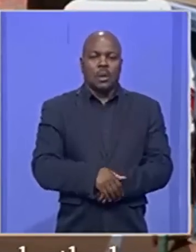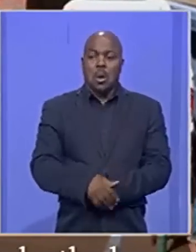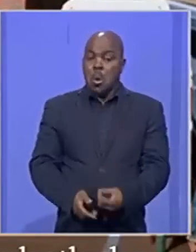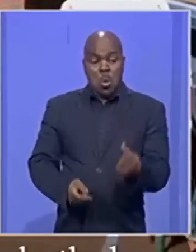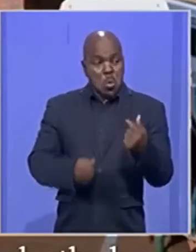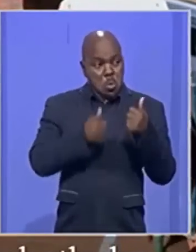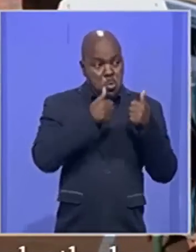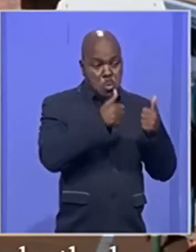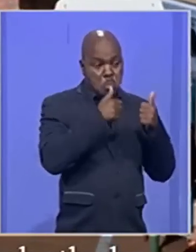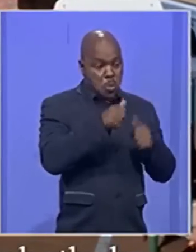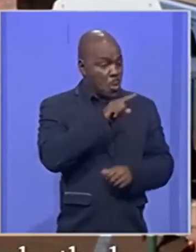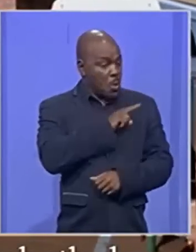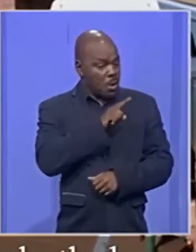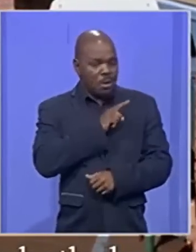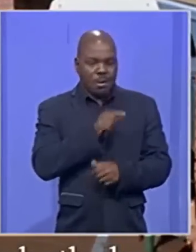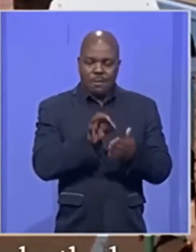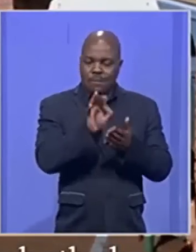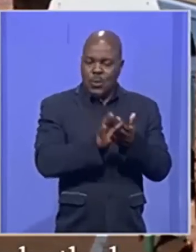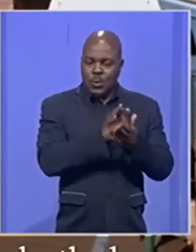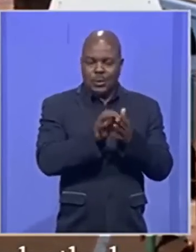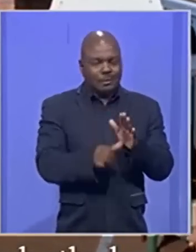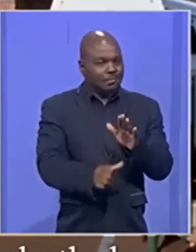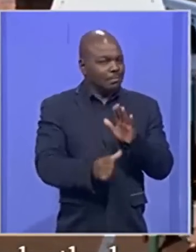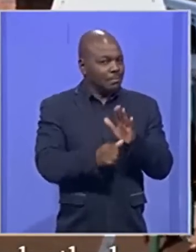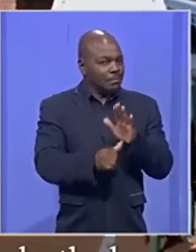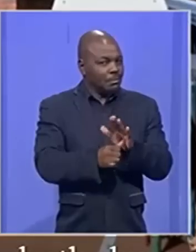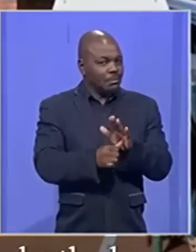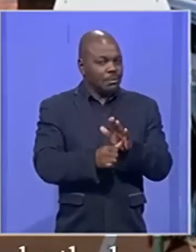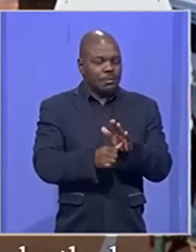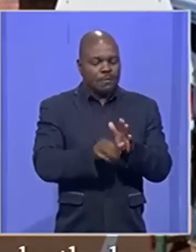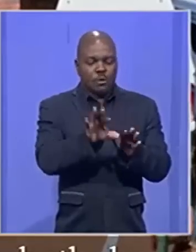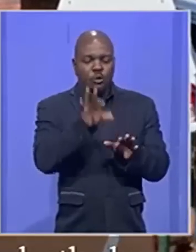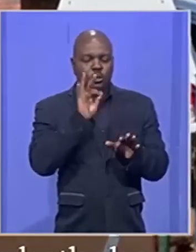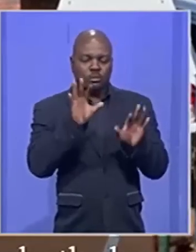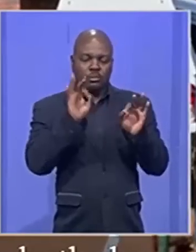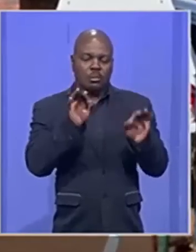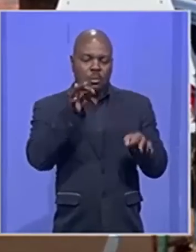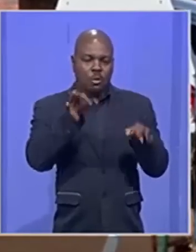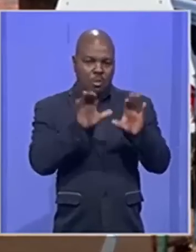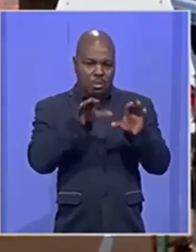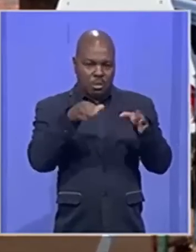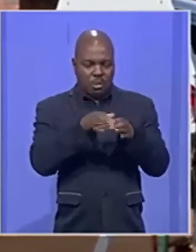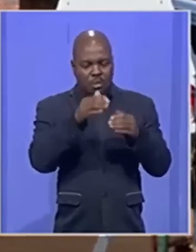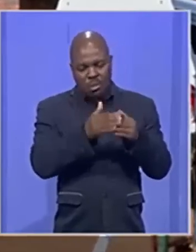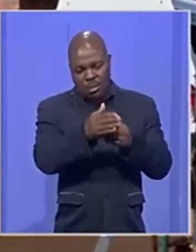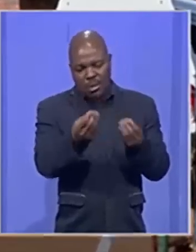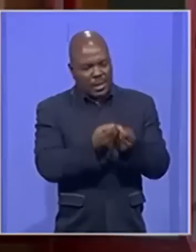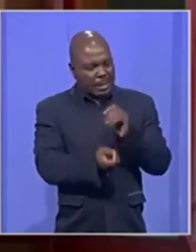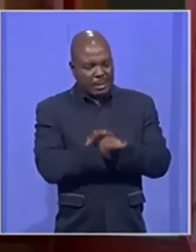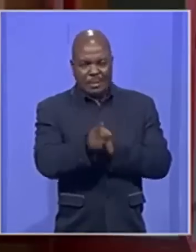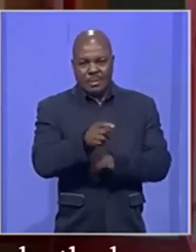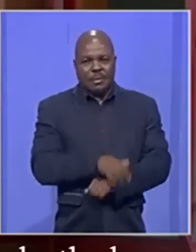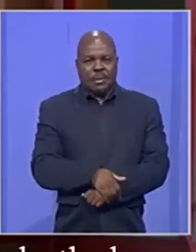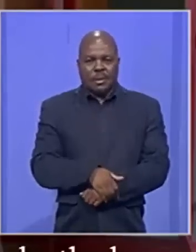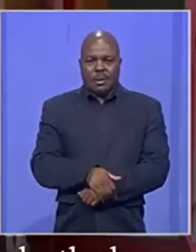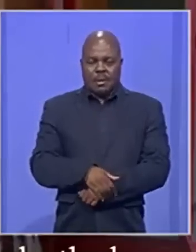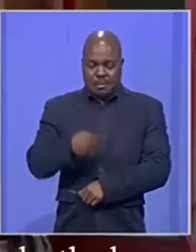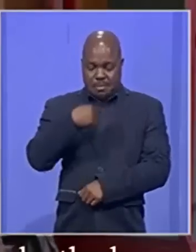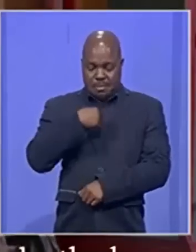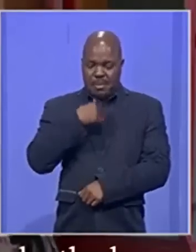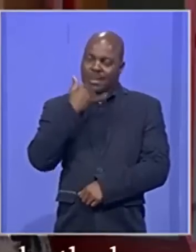necessary to vote for the correct party, so things must be happen now. Ke itumela go vouta